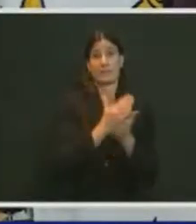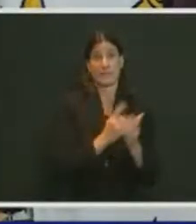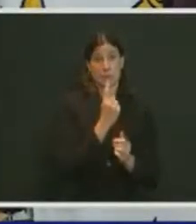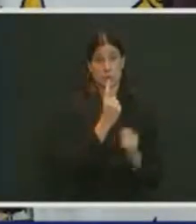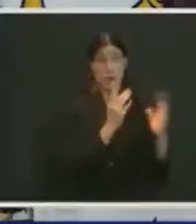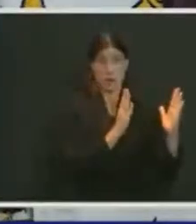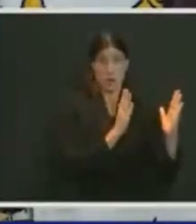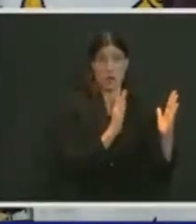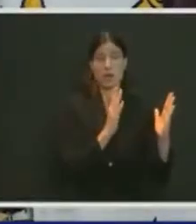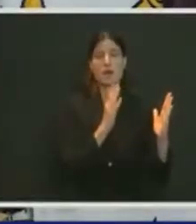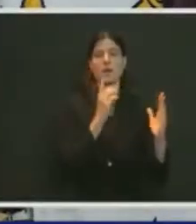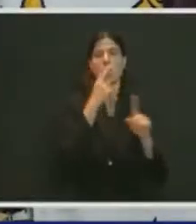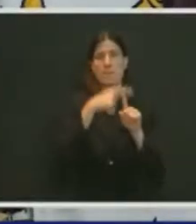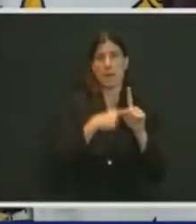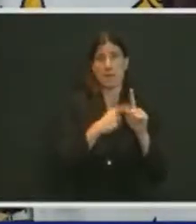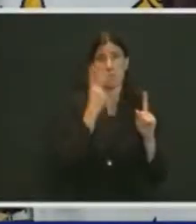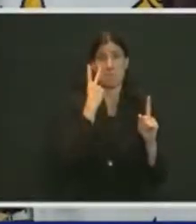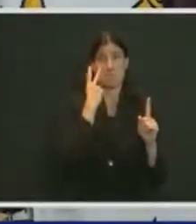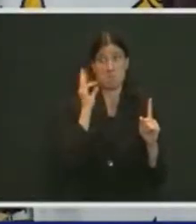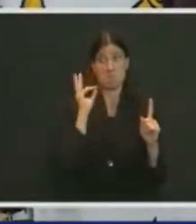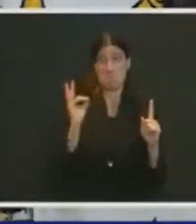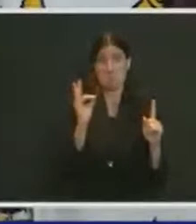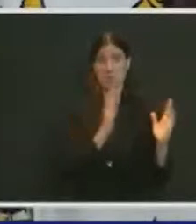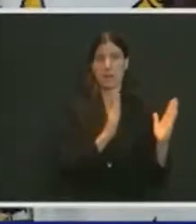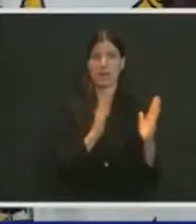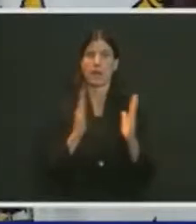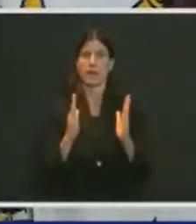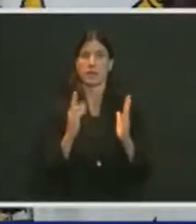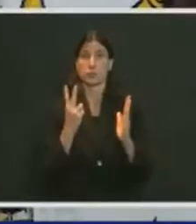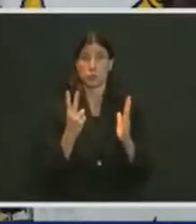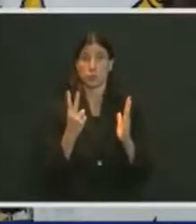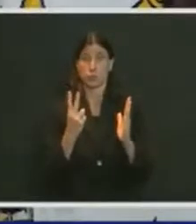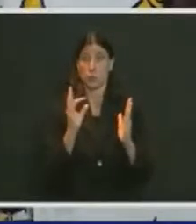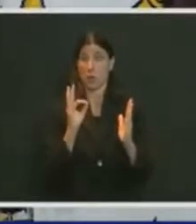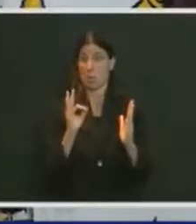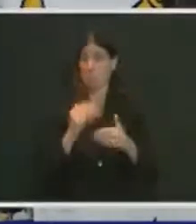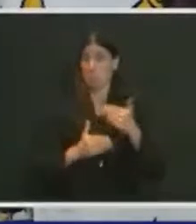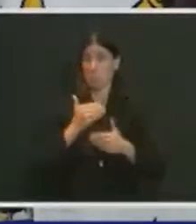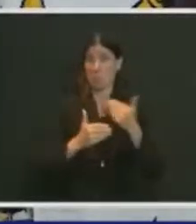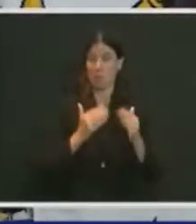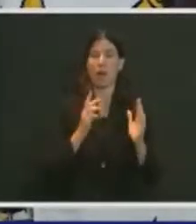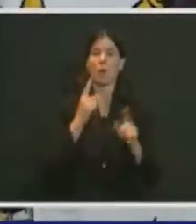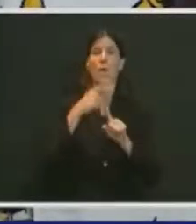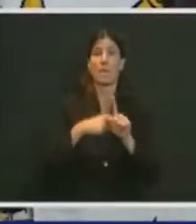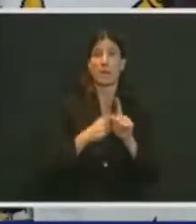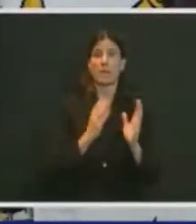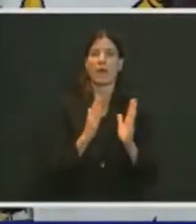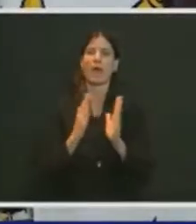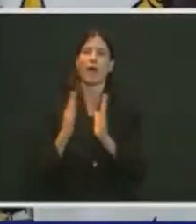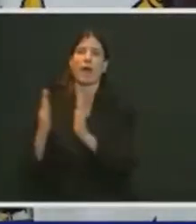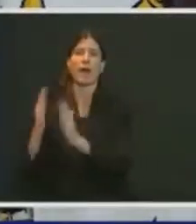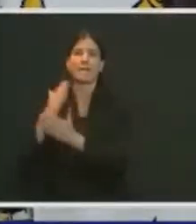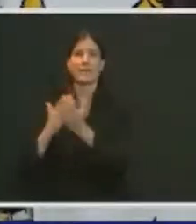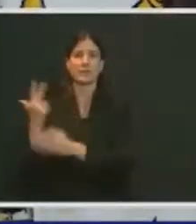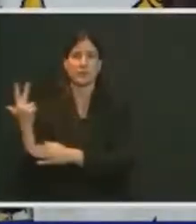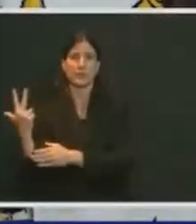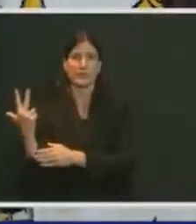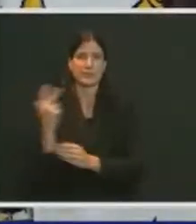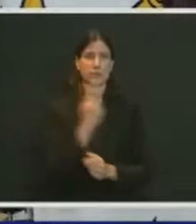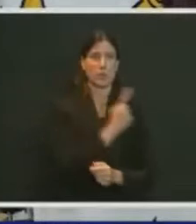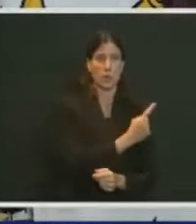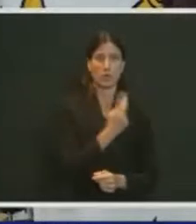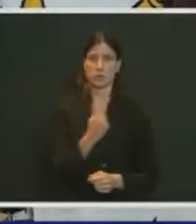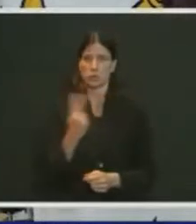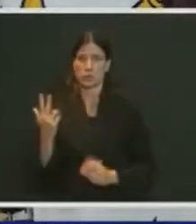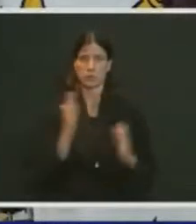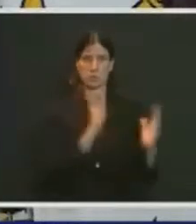2, start of phase 2 to the start of phase 3, a rule of thumb is about a month's worth of time, assuming everything